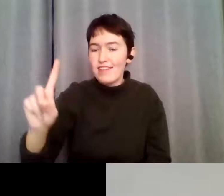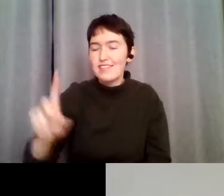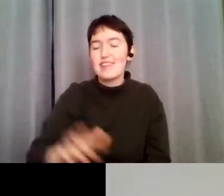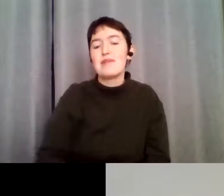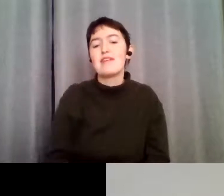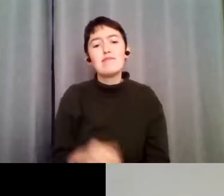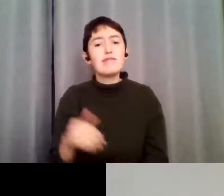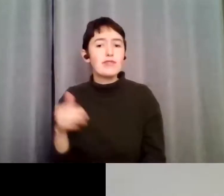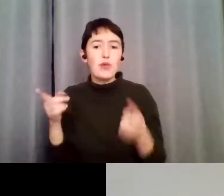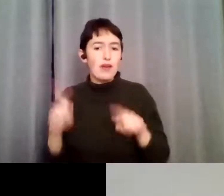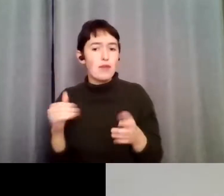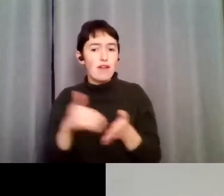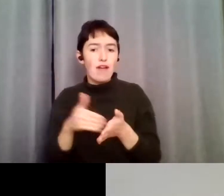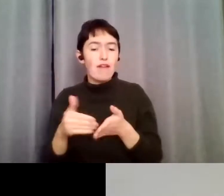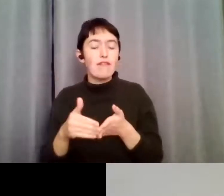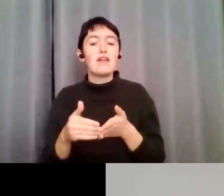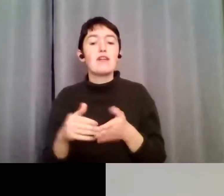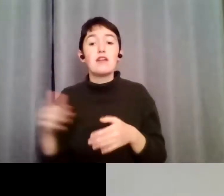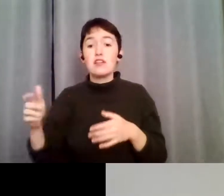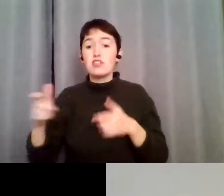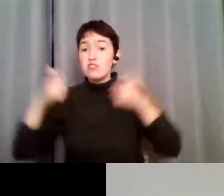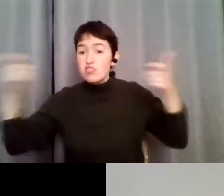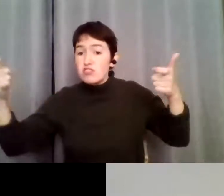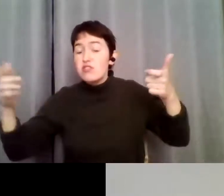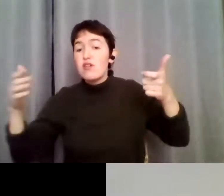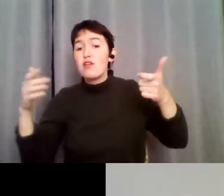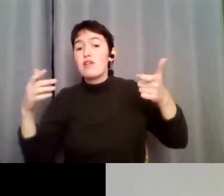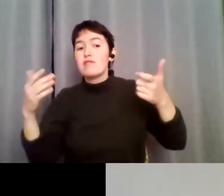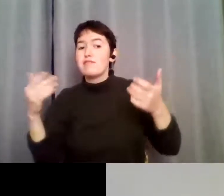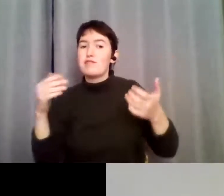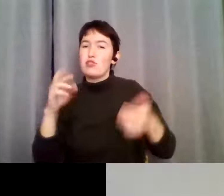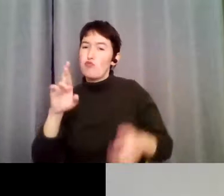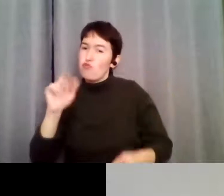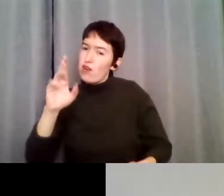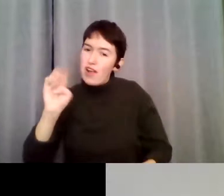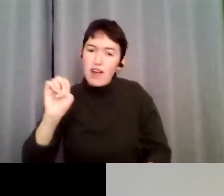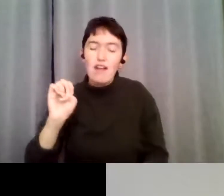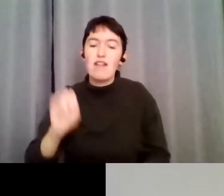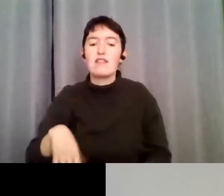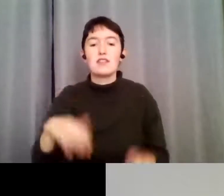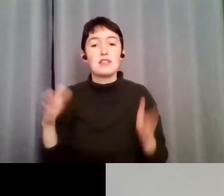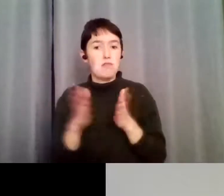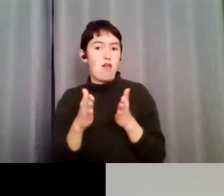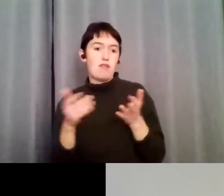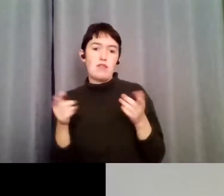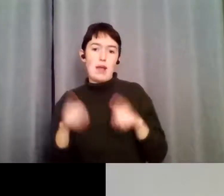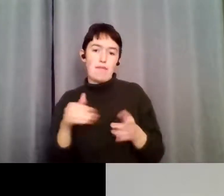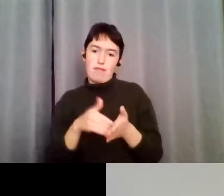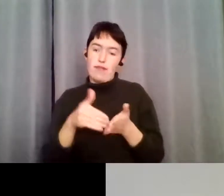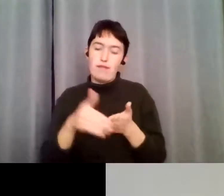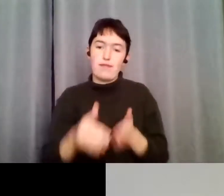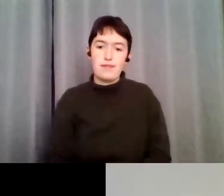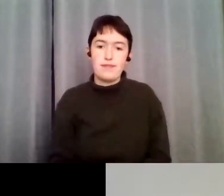often. The larger ones tend to be rarer, and the smaller ones happen all the time. Very cool, thank you. Our next question is from